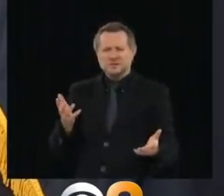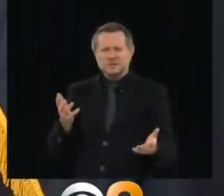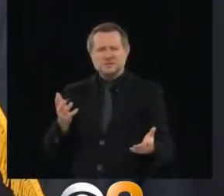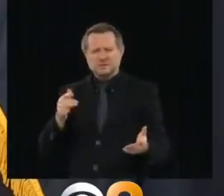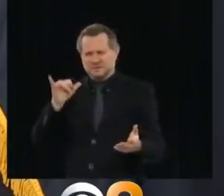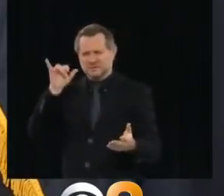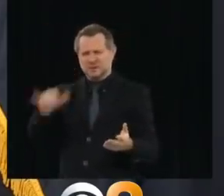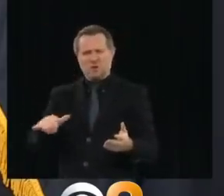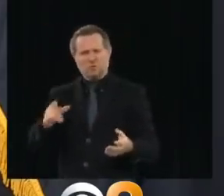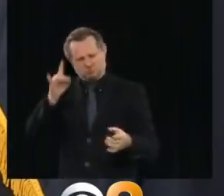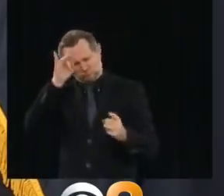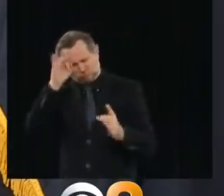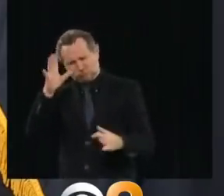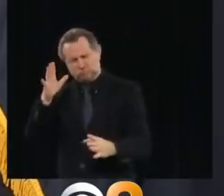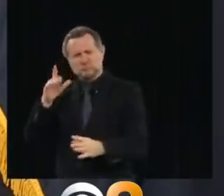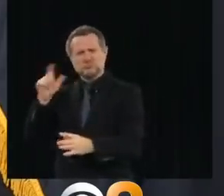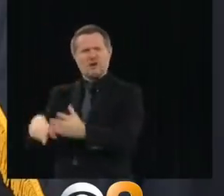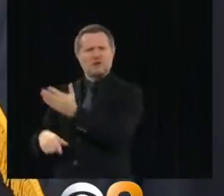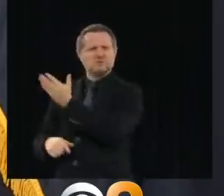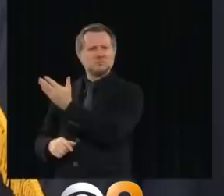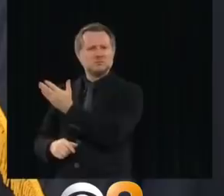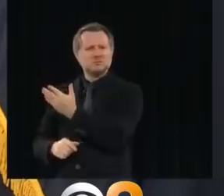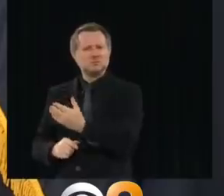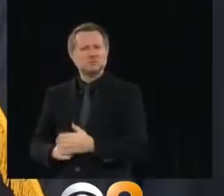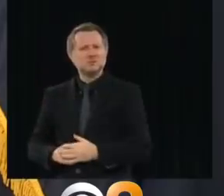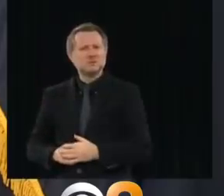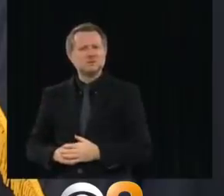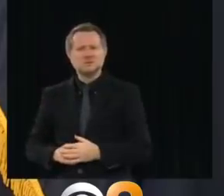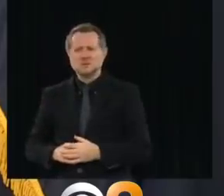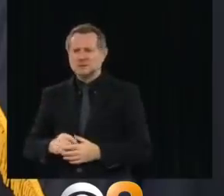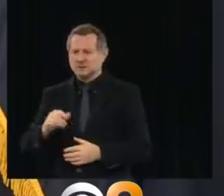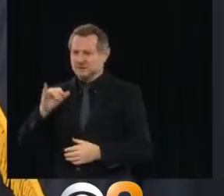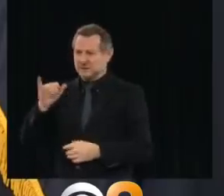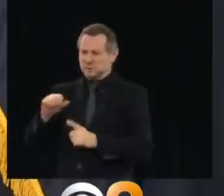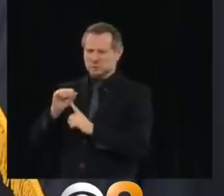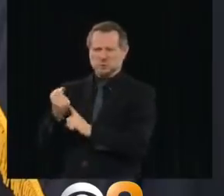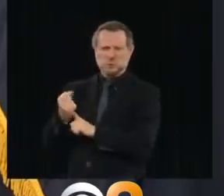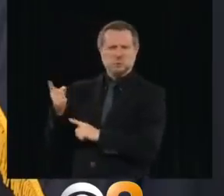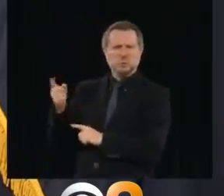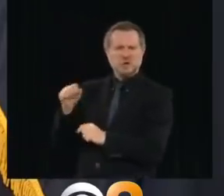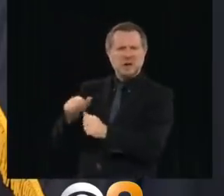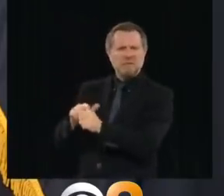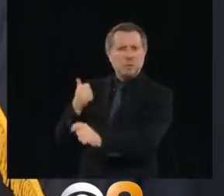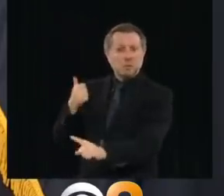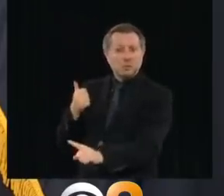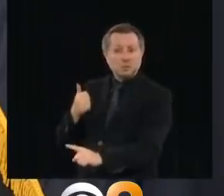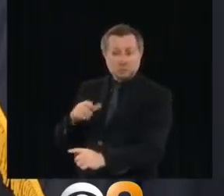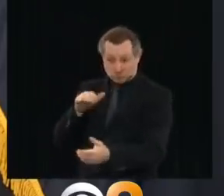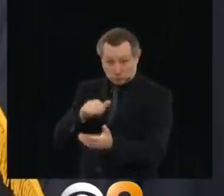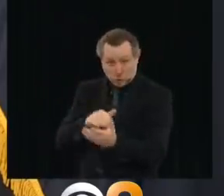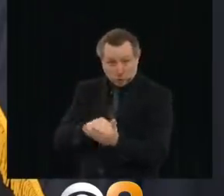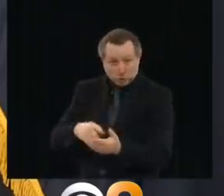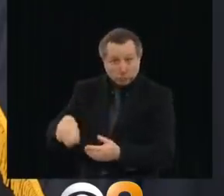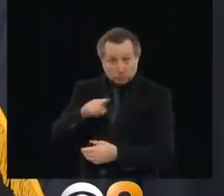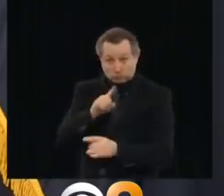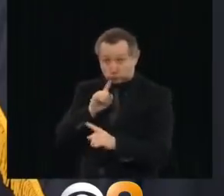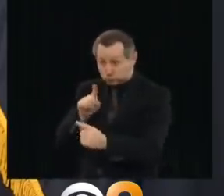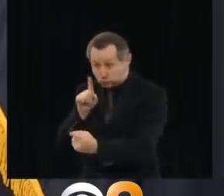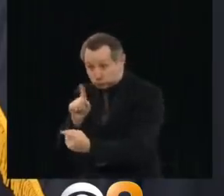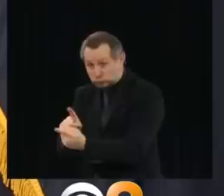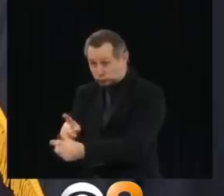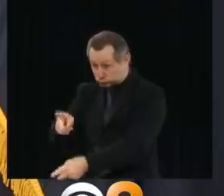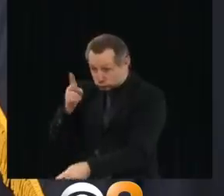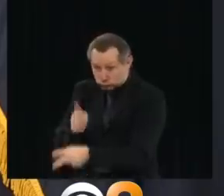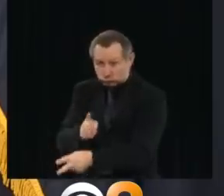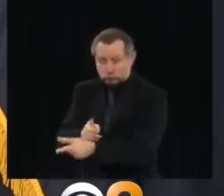a heartbreak, because then you say, they didn't have to die. If the doctor had gotten to my mother would have been alive.